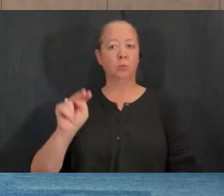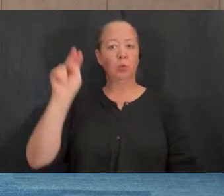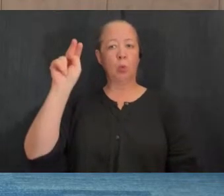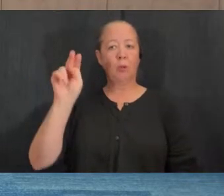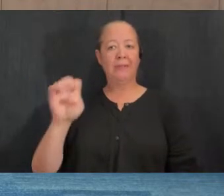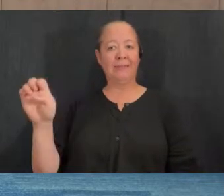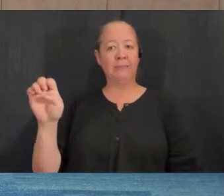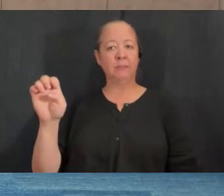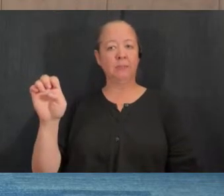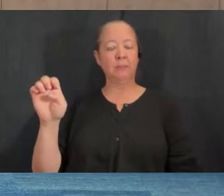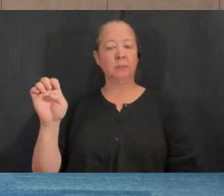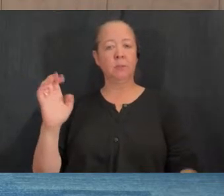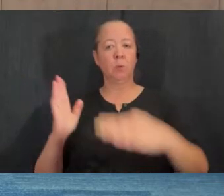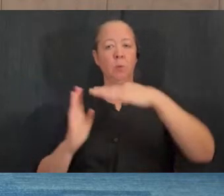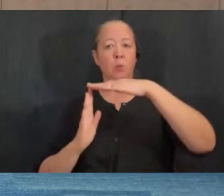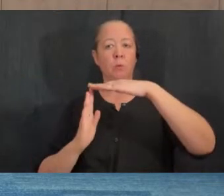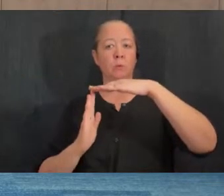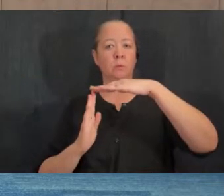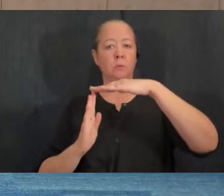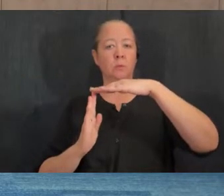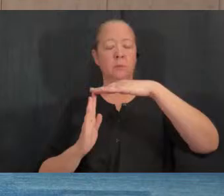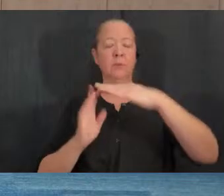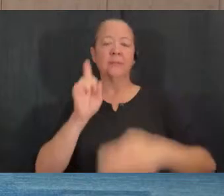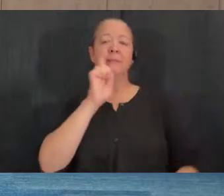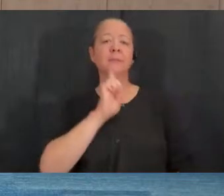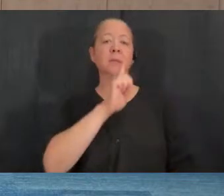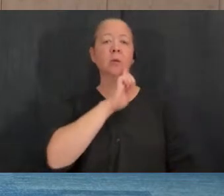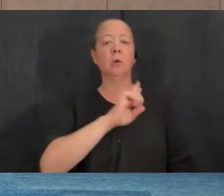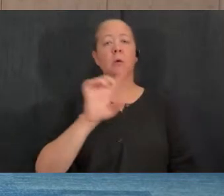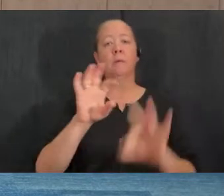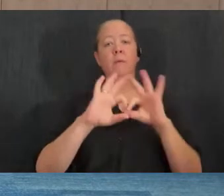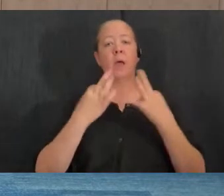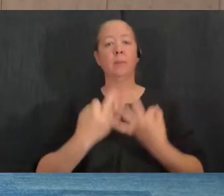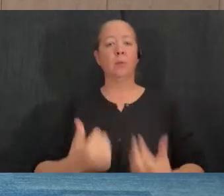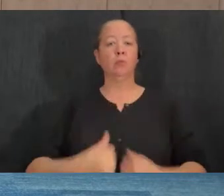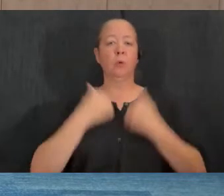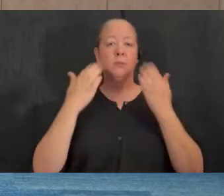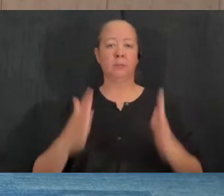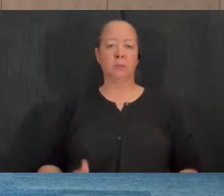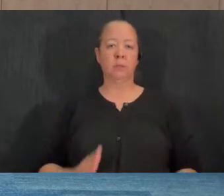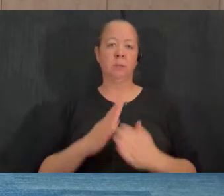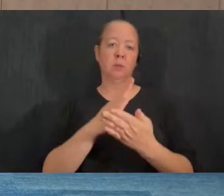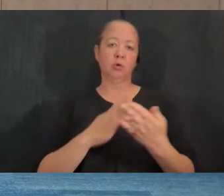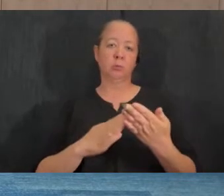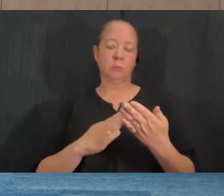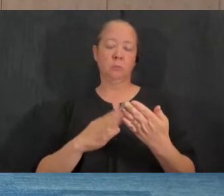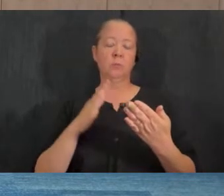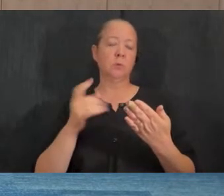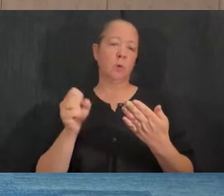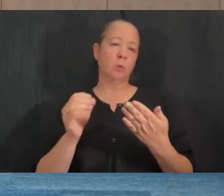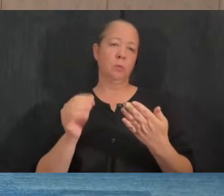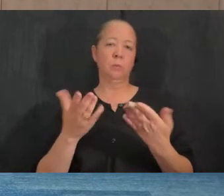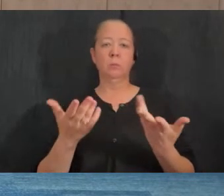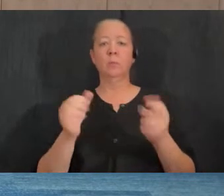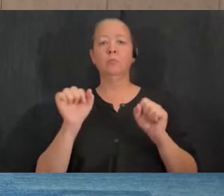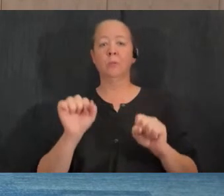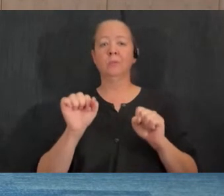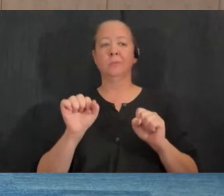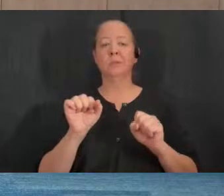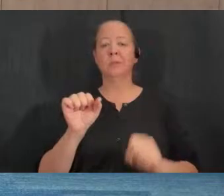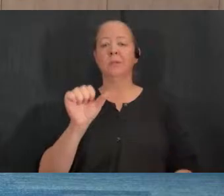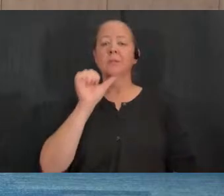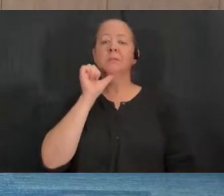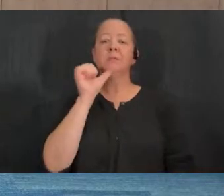corner of the single-family residence sort of section. So probably in terms of non-apartment residences,